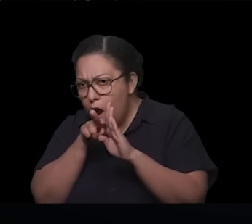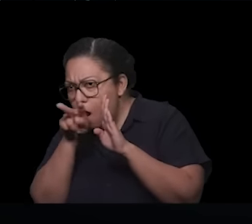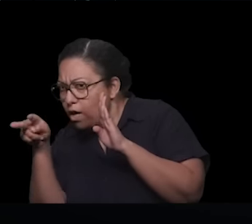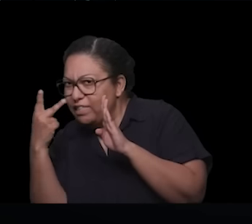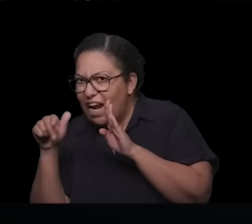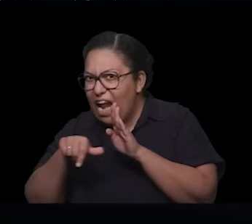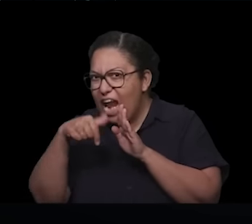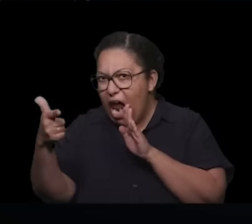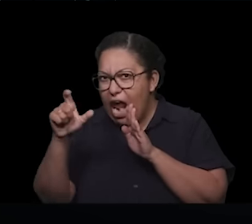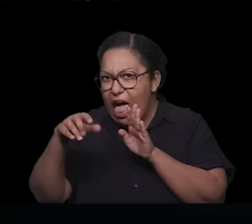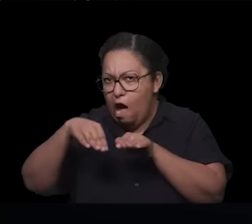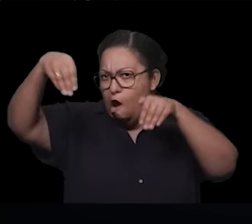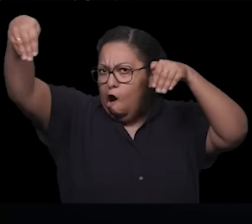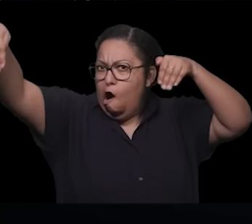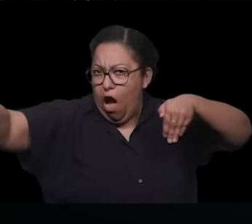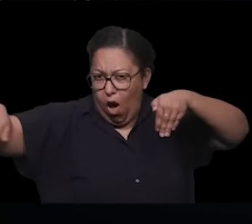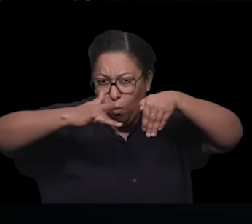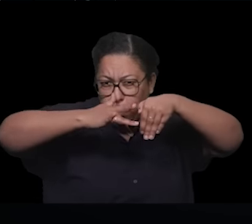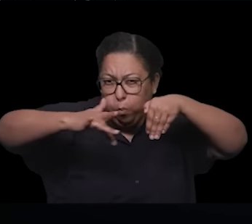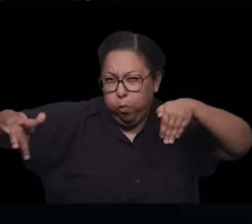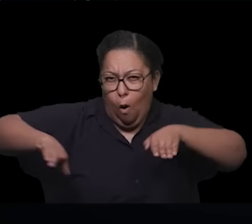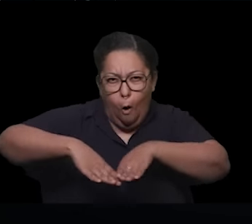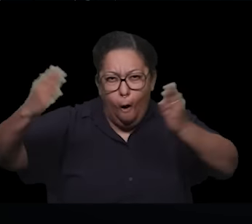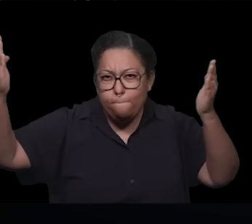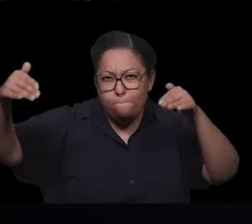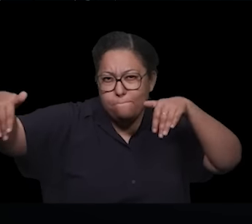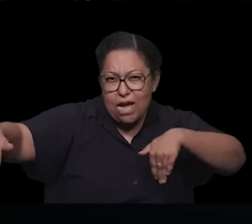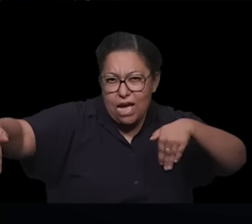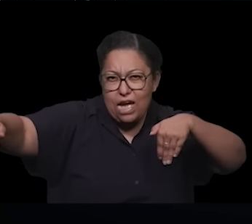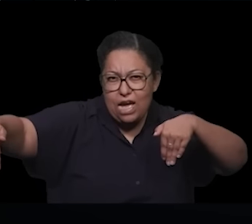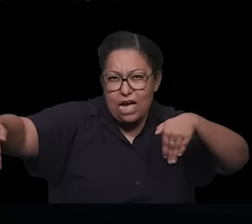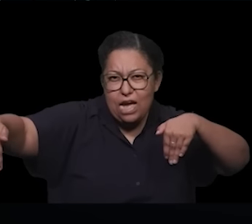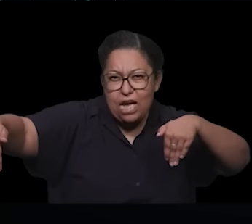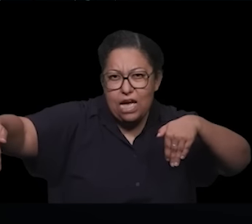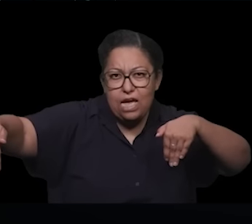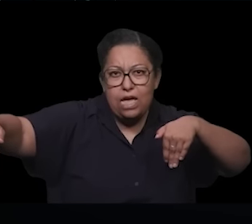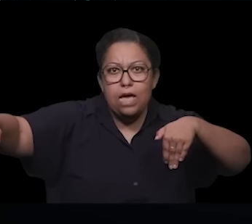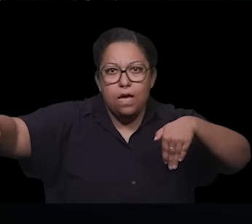Paul looks toward the harvester's next leg, the area in between lying wide open.